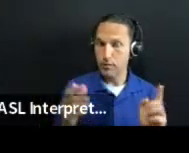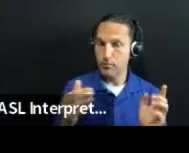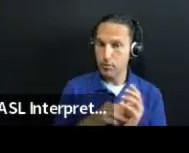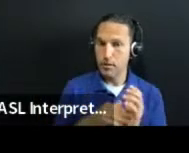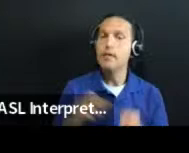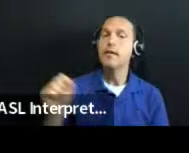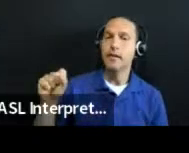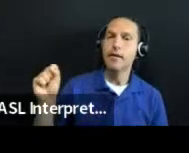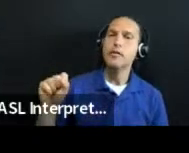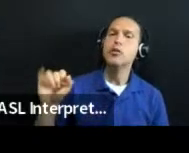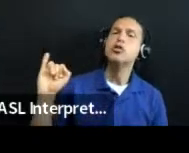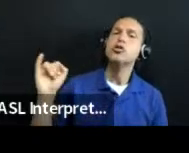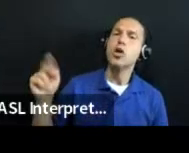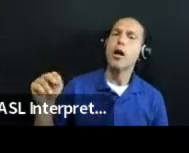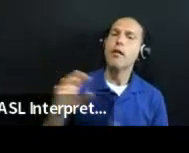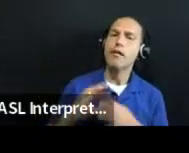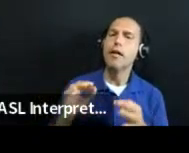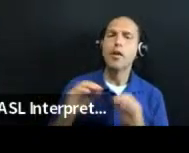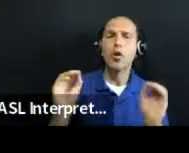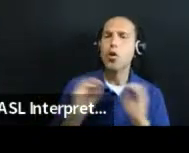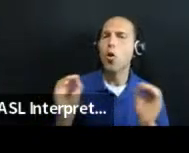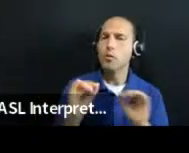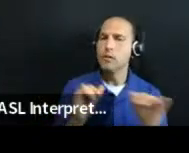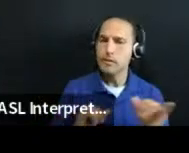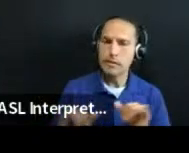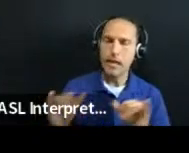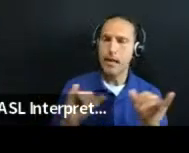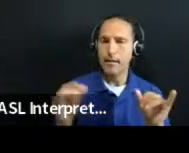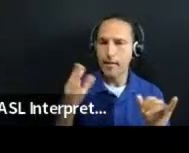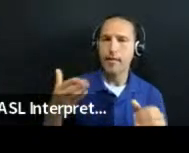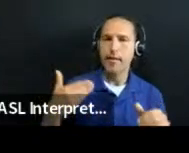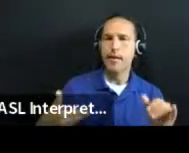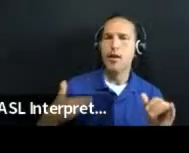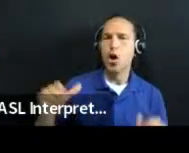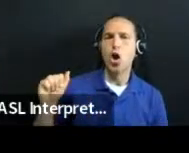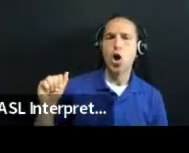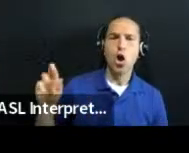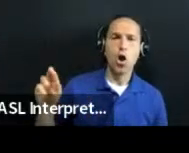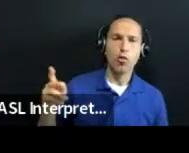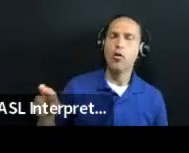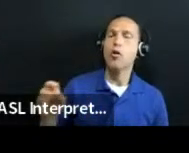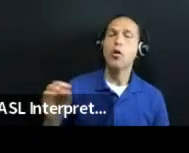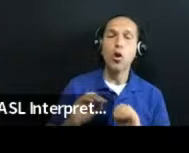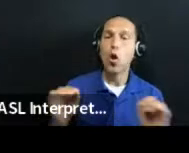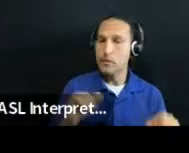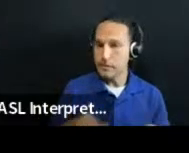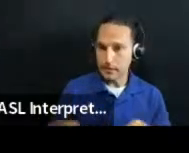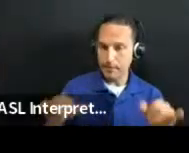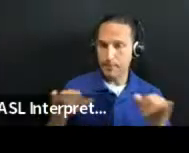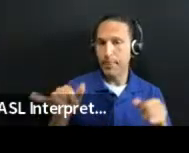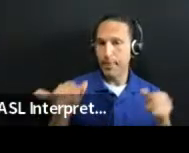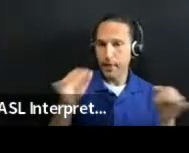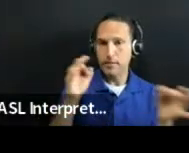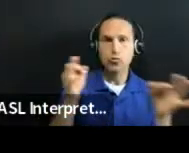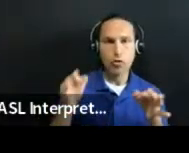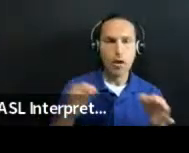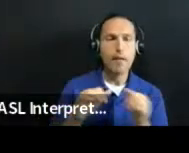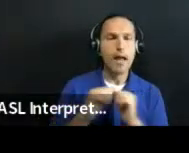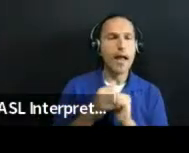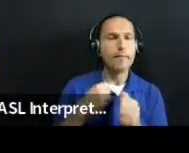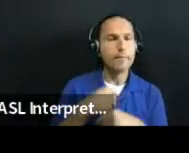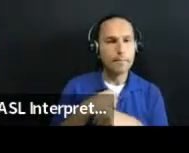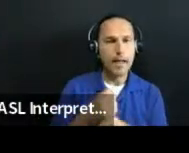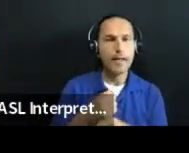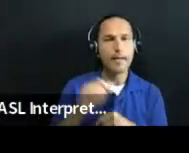Yeah, so John says, no standards exist. By the way, this is Arthur. No standards exist which describe how to make